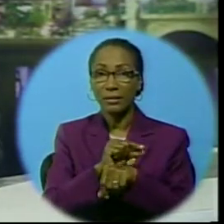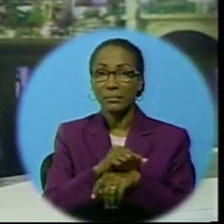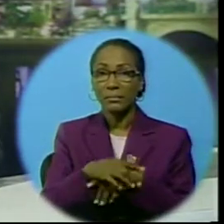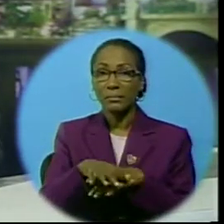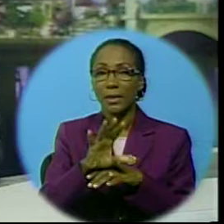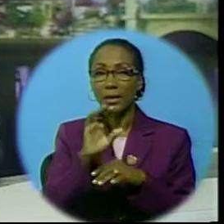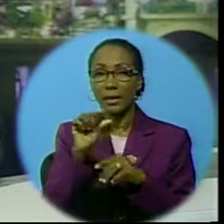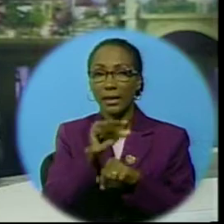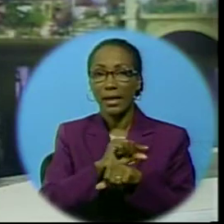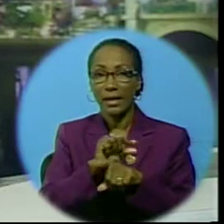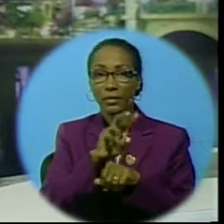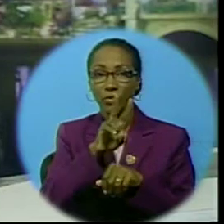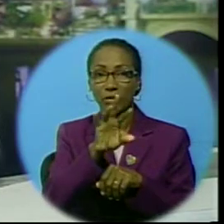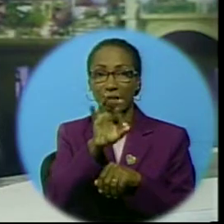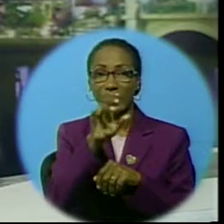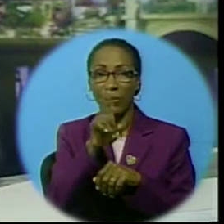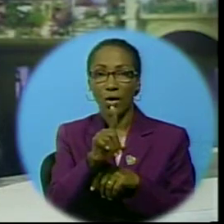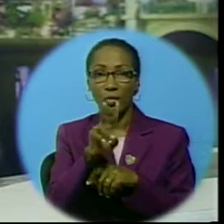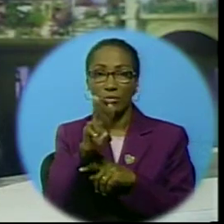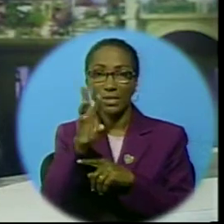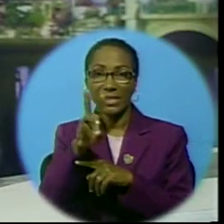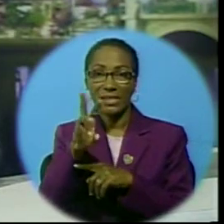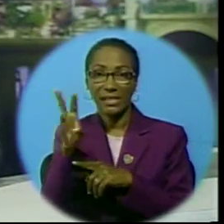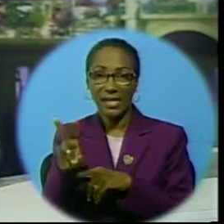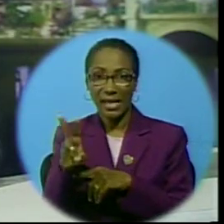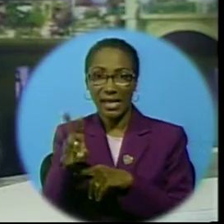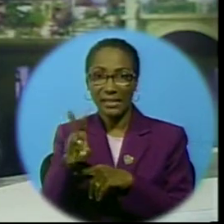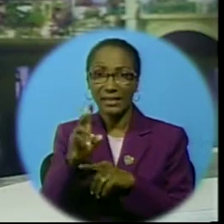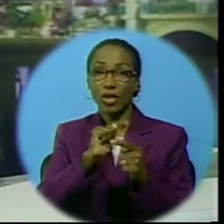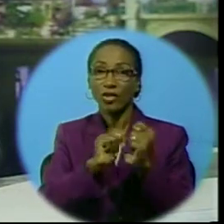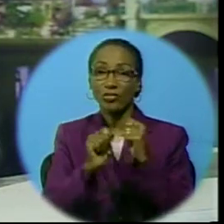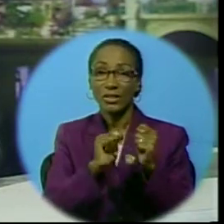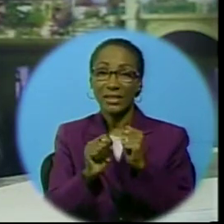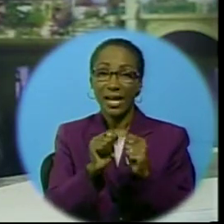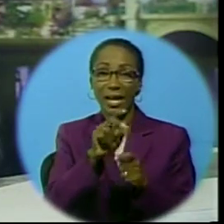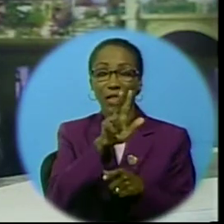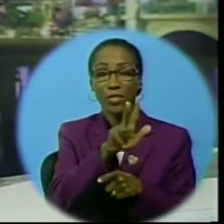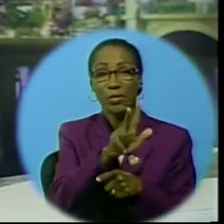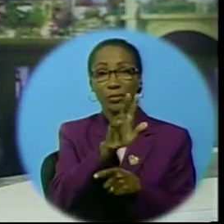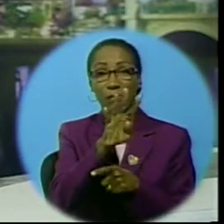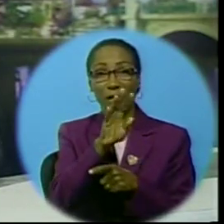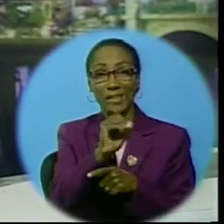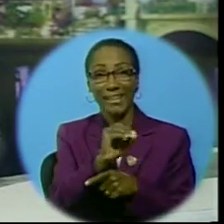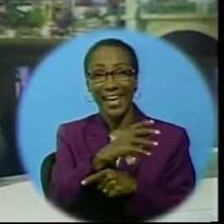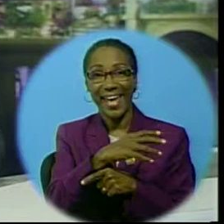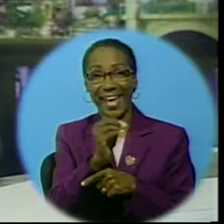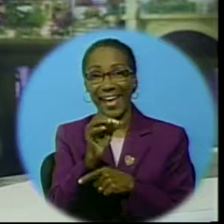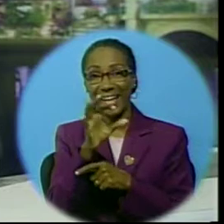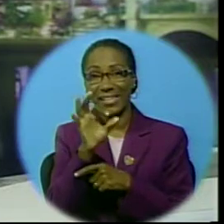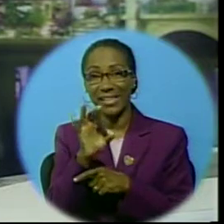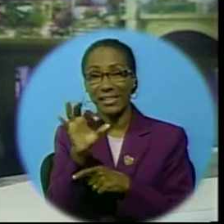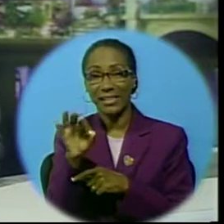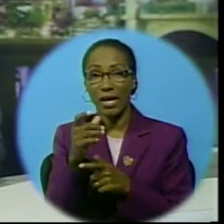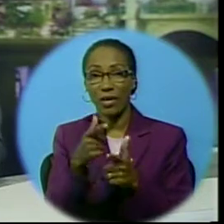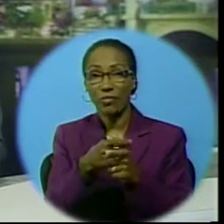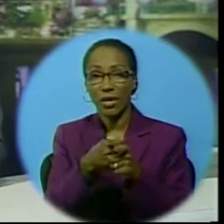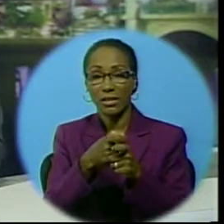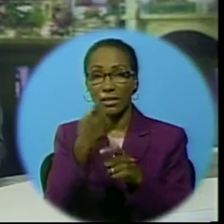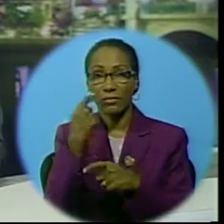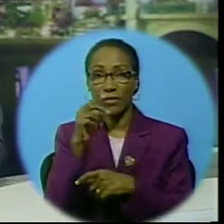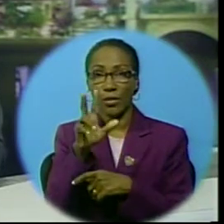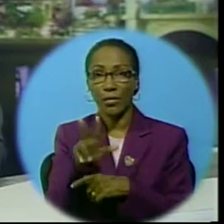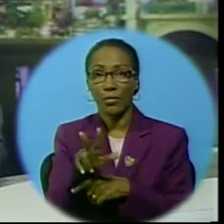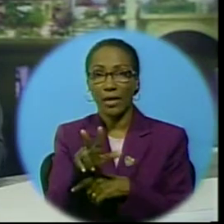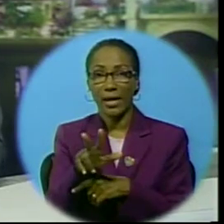266 for 5 declared. Red Force 340 and 99 for 3. And at the Vivian Richards Cricket Ground in Antigua,